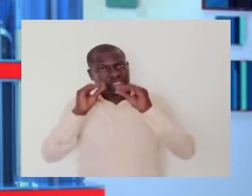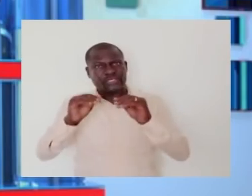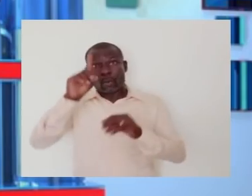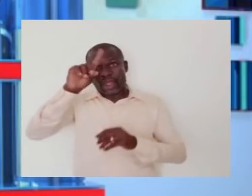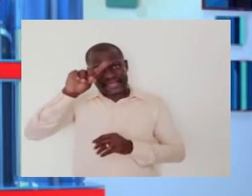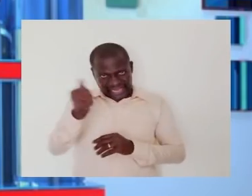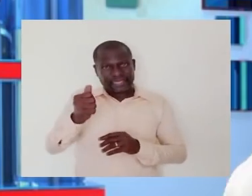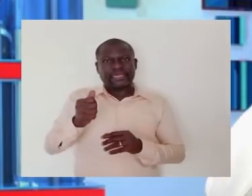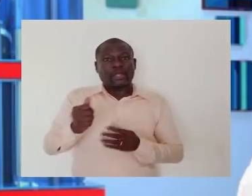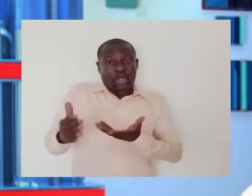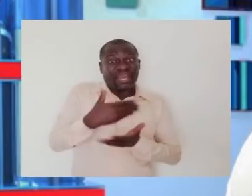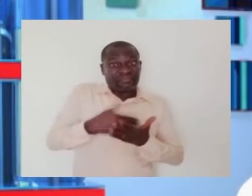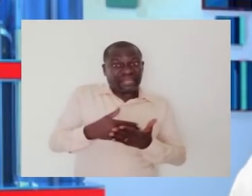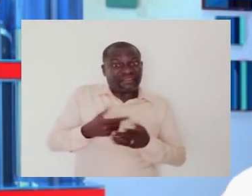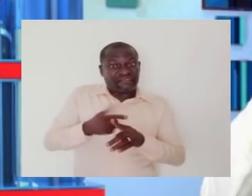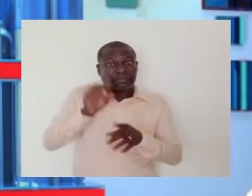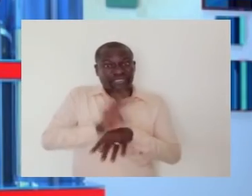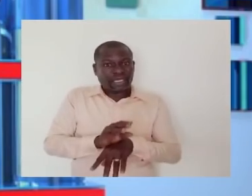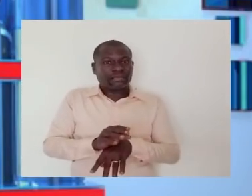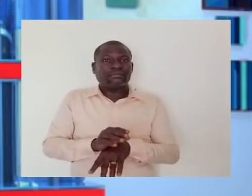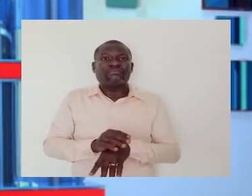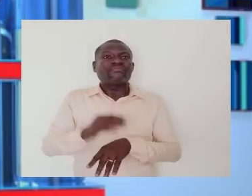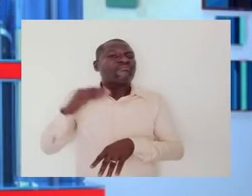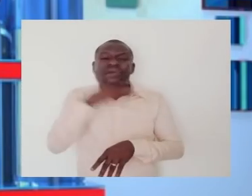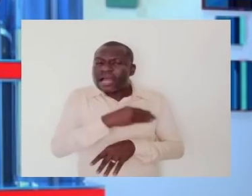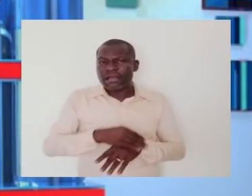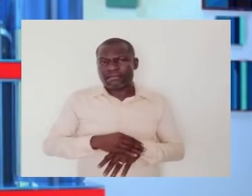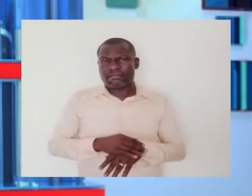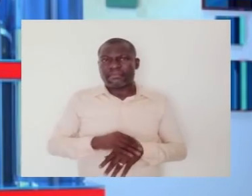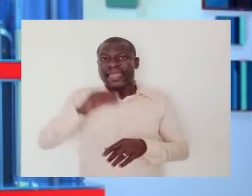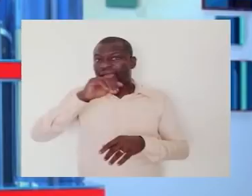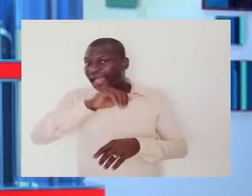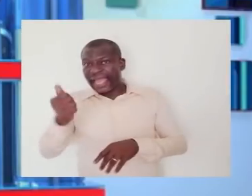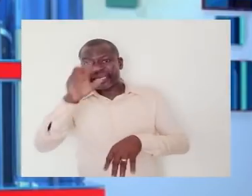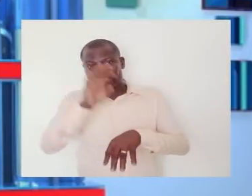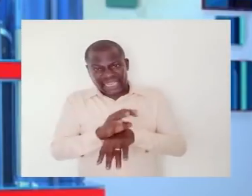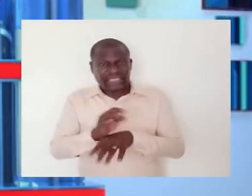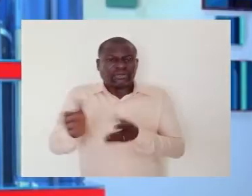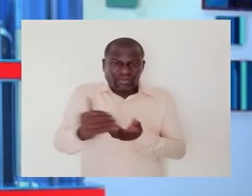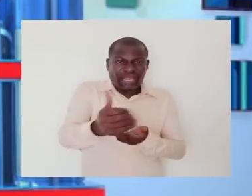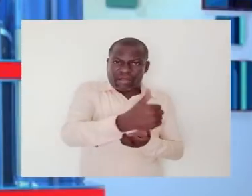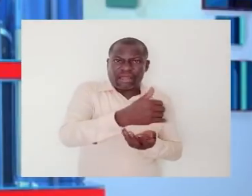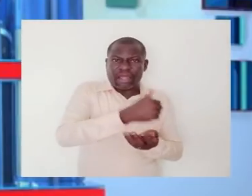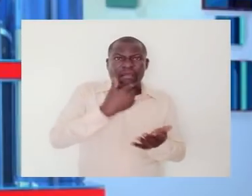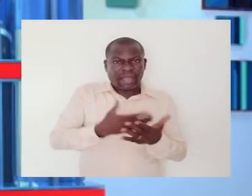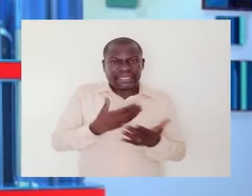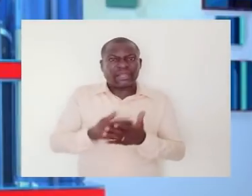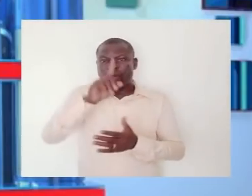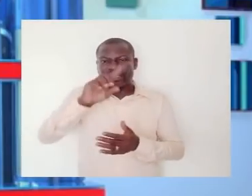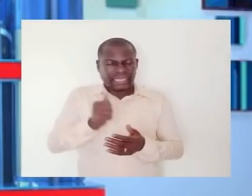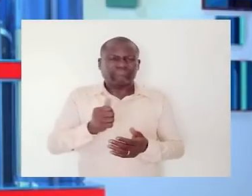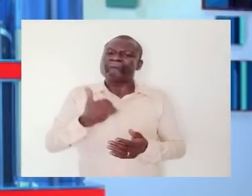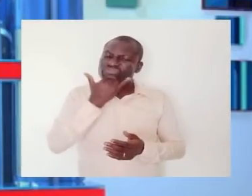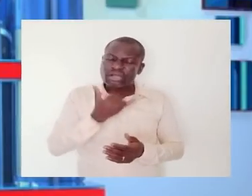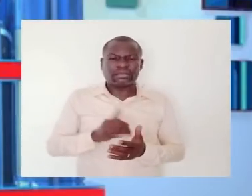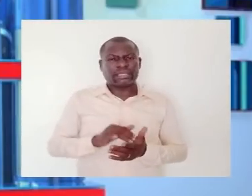ka dia kyerese asori biara ejuntuso odudu biara yansi no hu obo aya na ada onsua bible ni ye onti